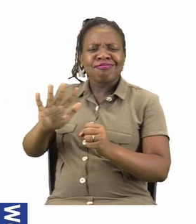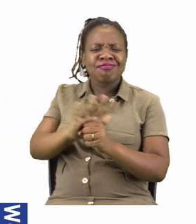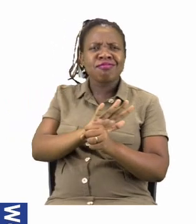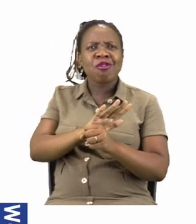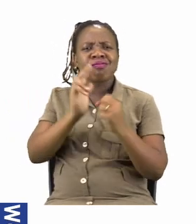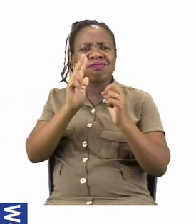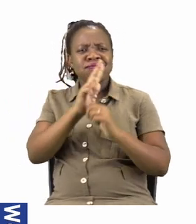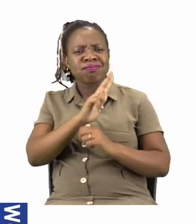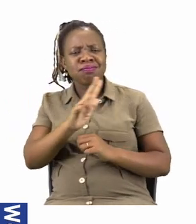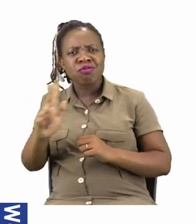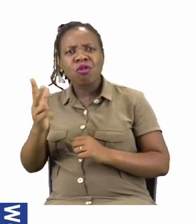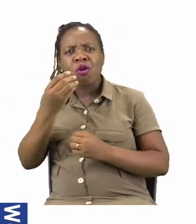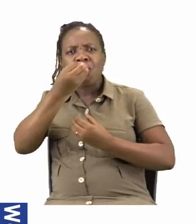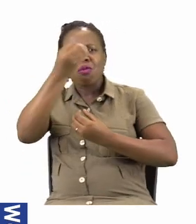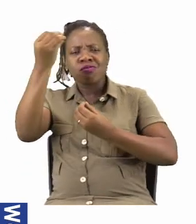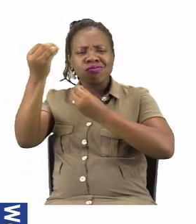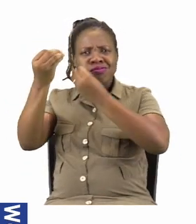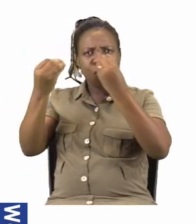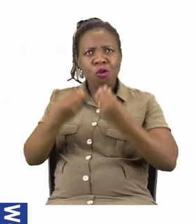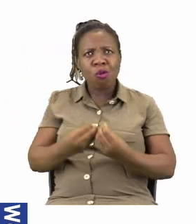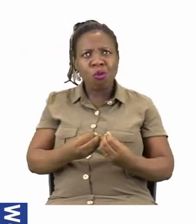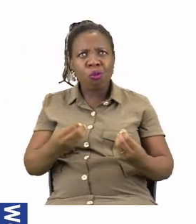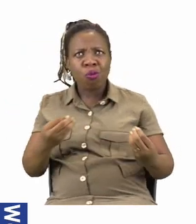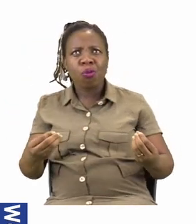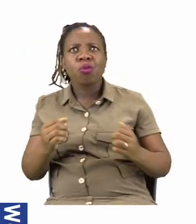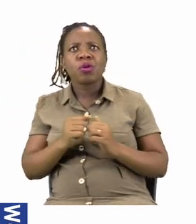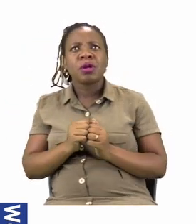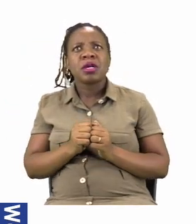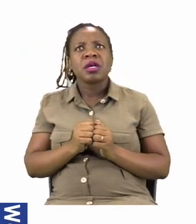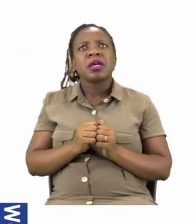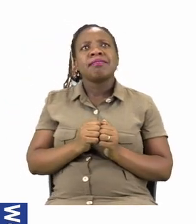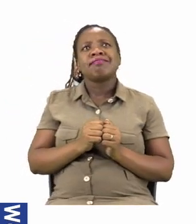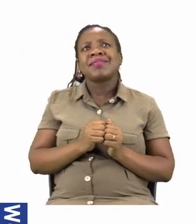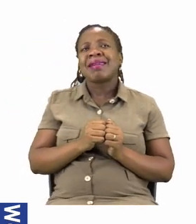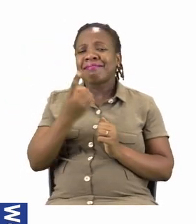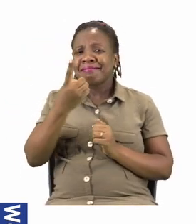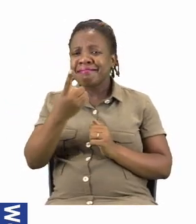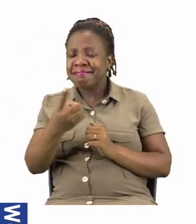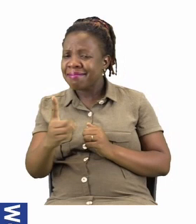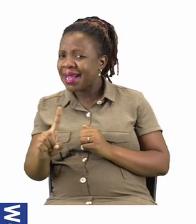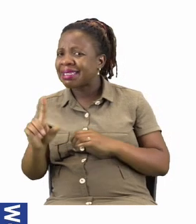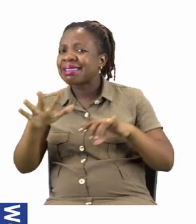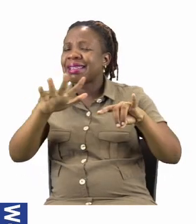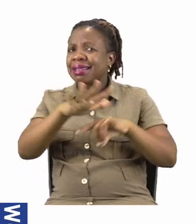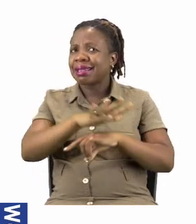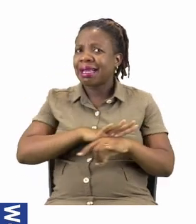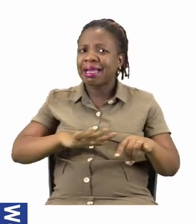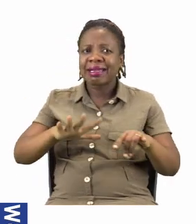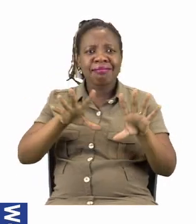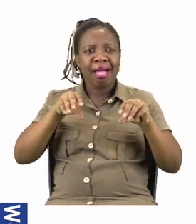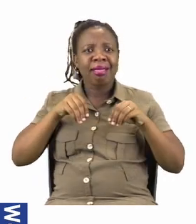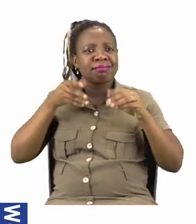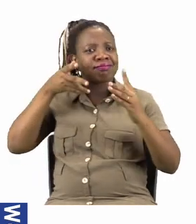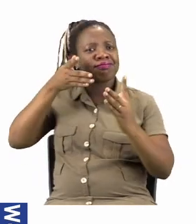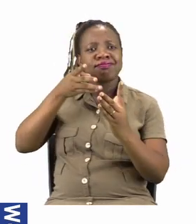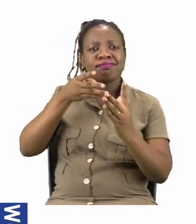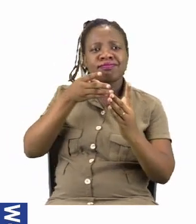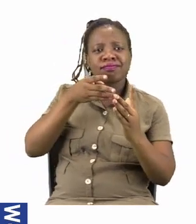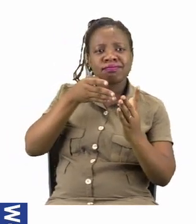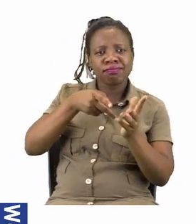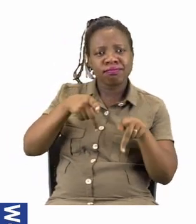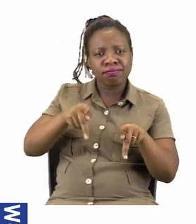We really like ice cream at the snack bar. They also sell popsicles and